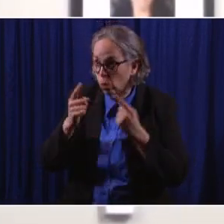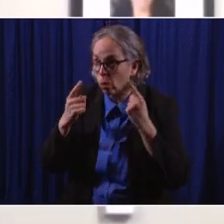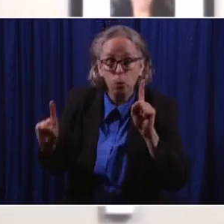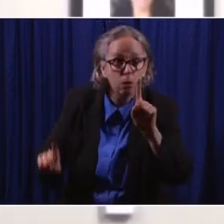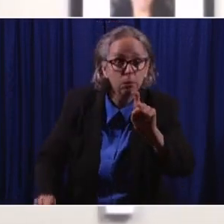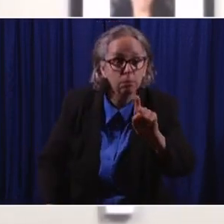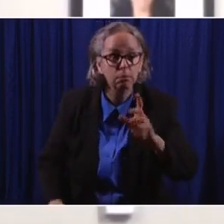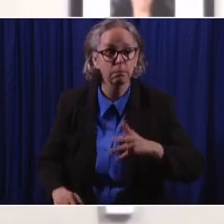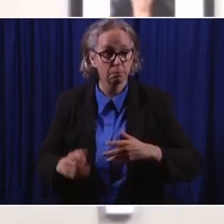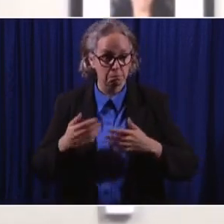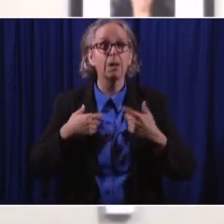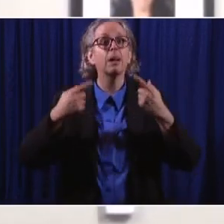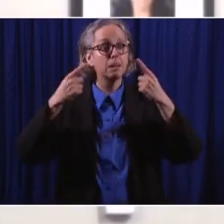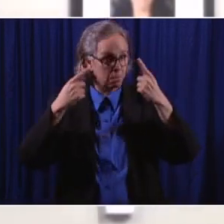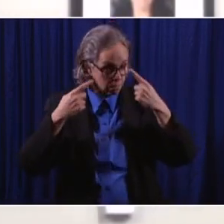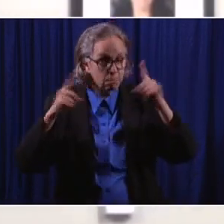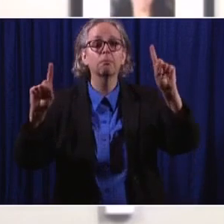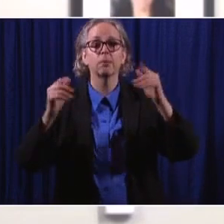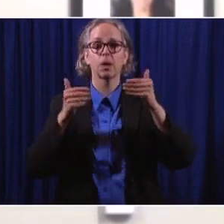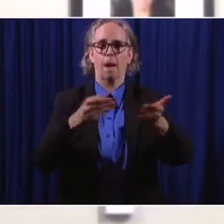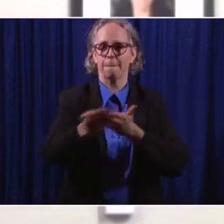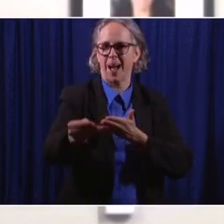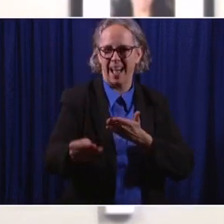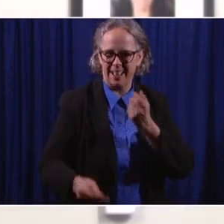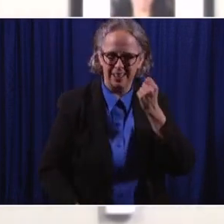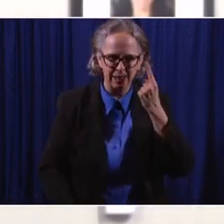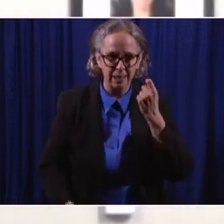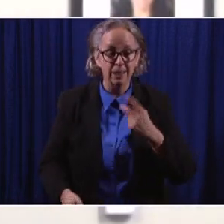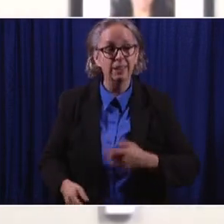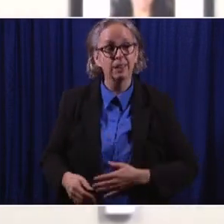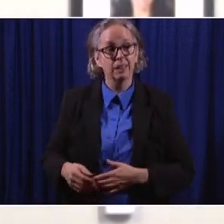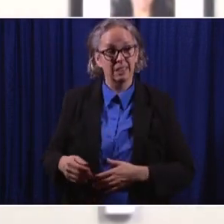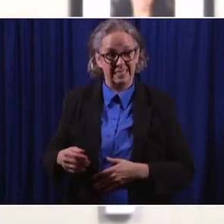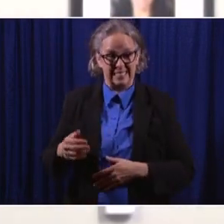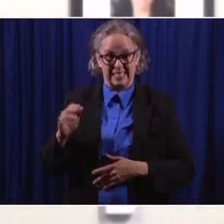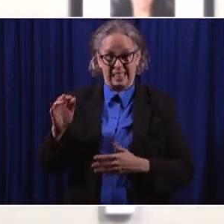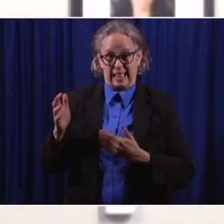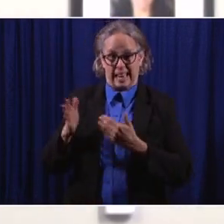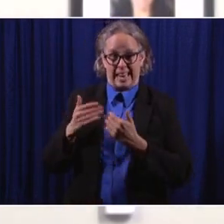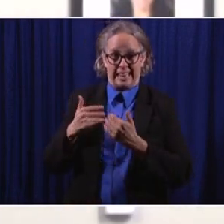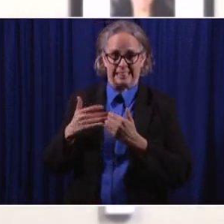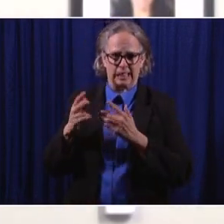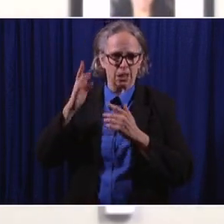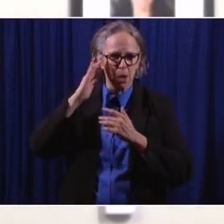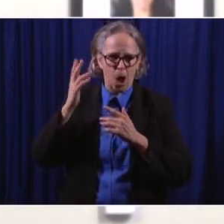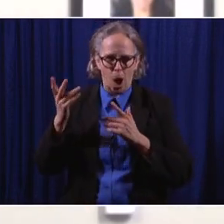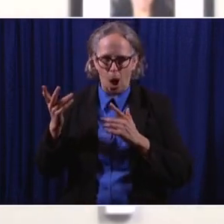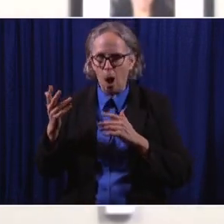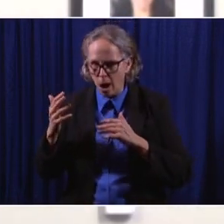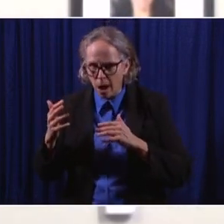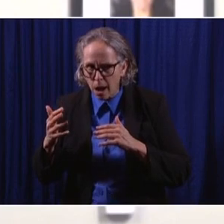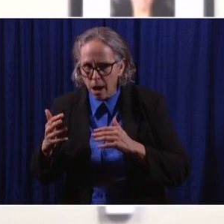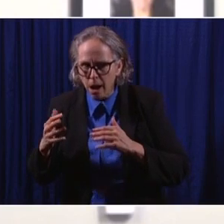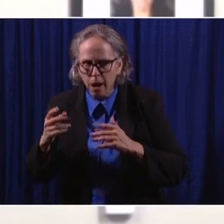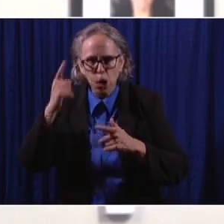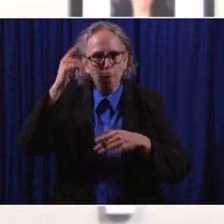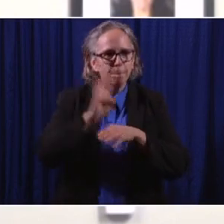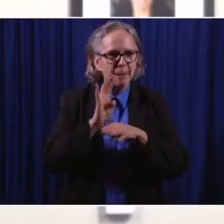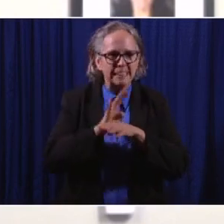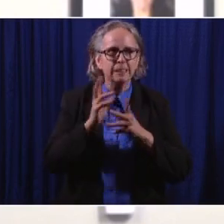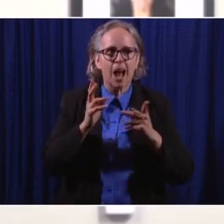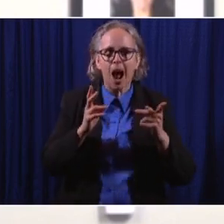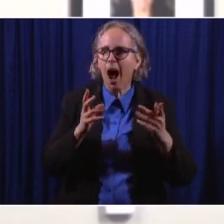more facilities. But there's been a lot of magic beans during COVID, so we don't want to buy too much of something without really making sure that it has efficacy. But according